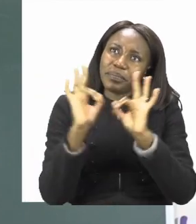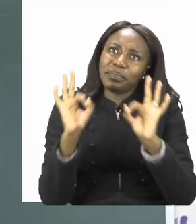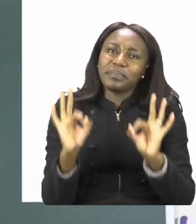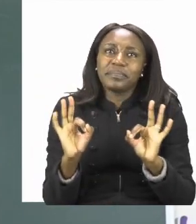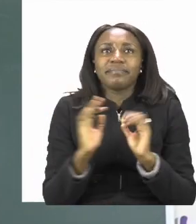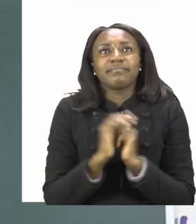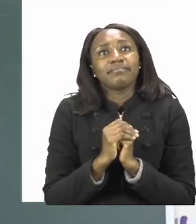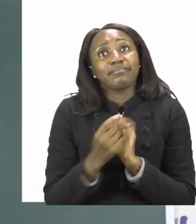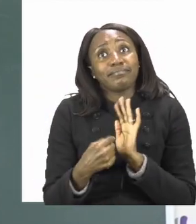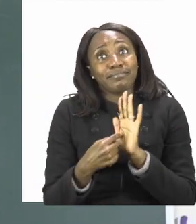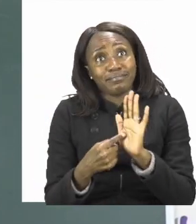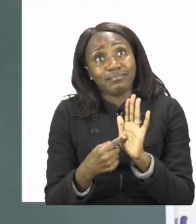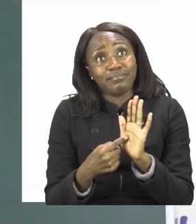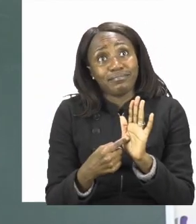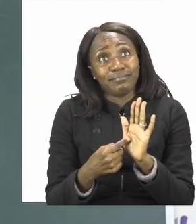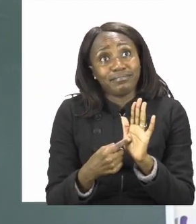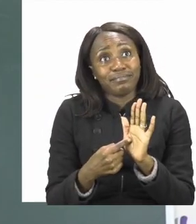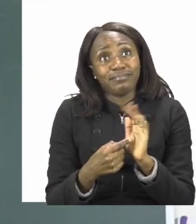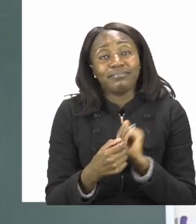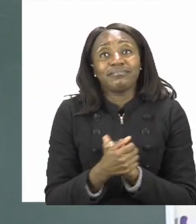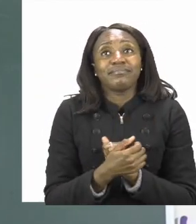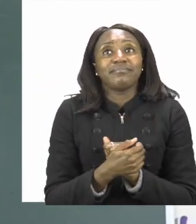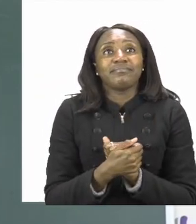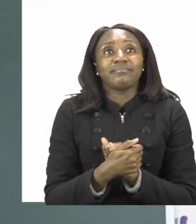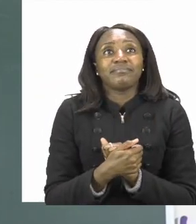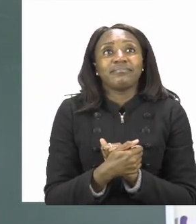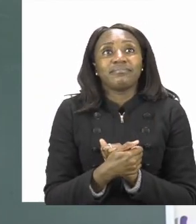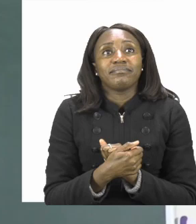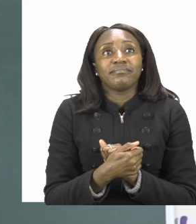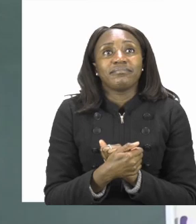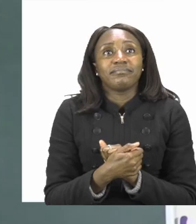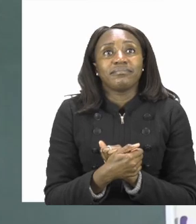have shown you what zigzag looks like, and we're going to make